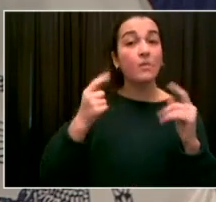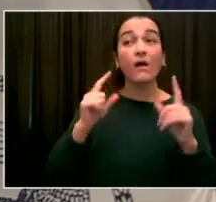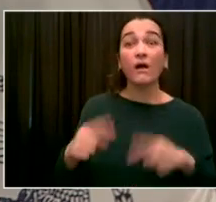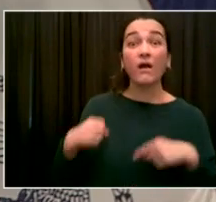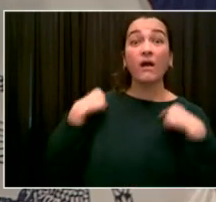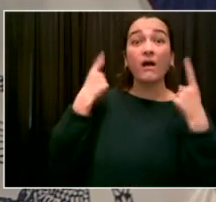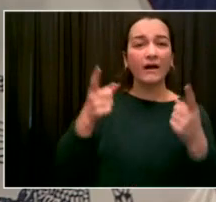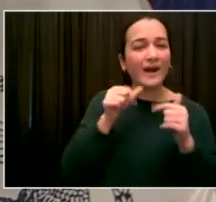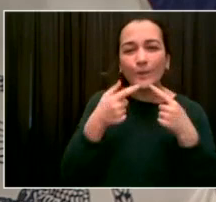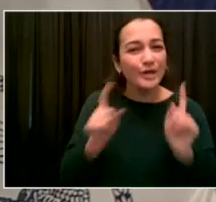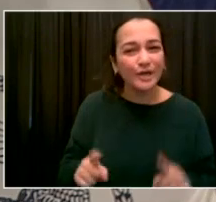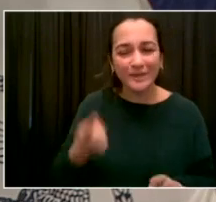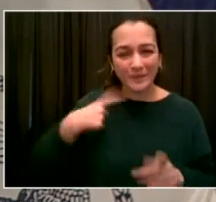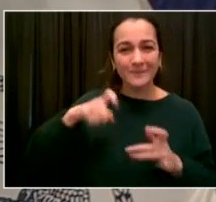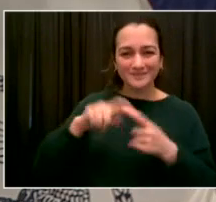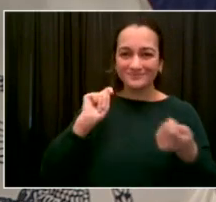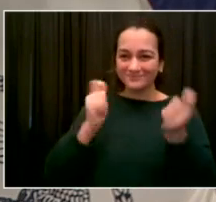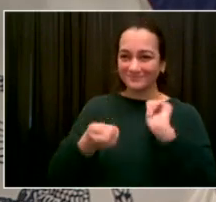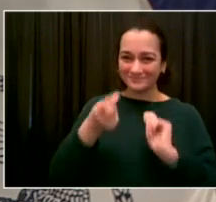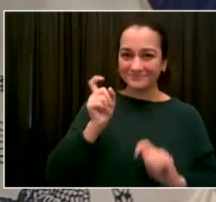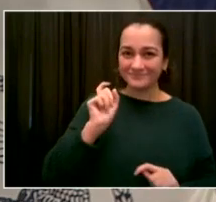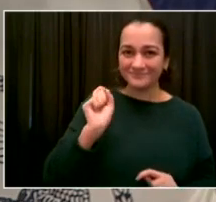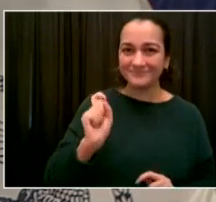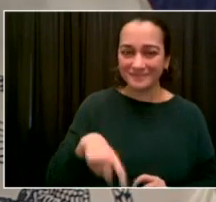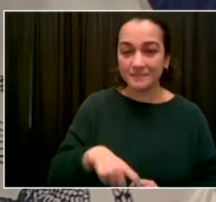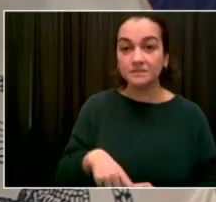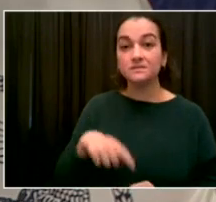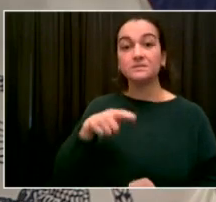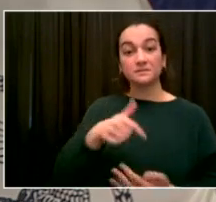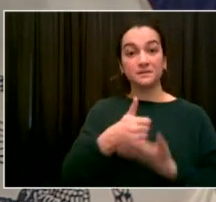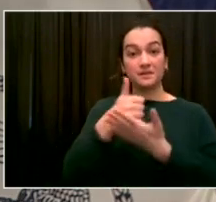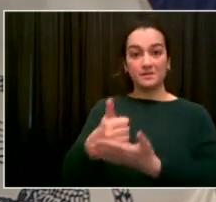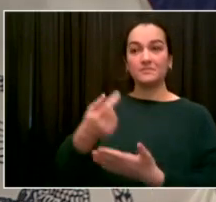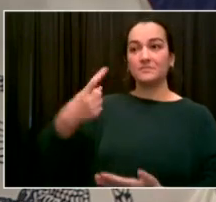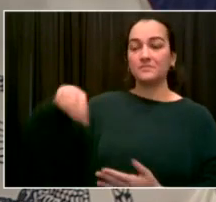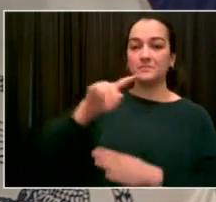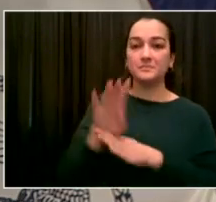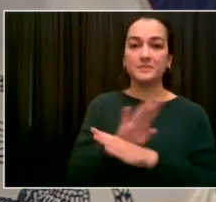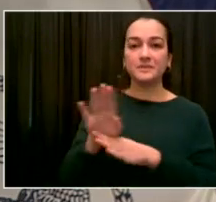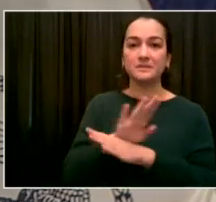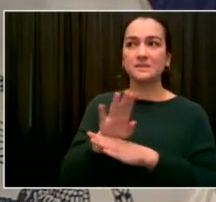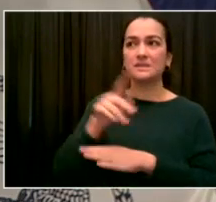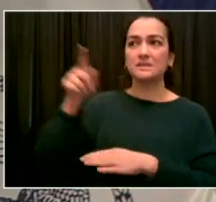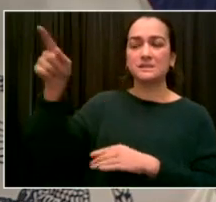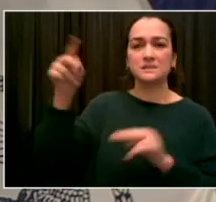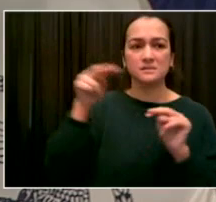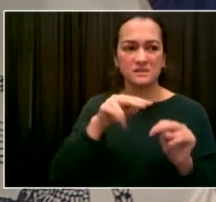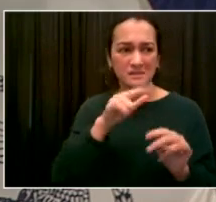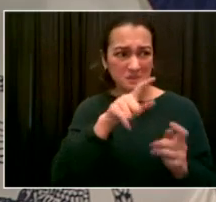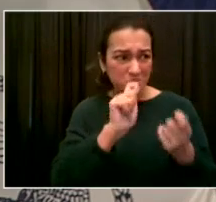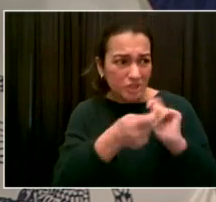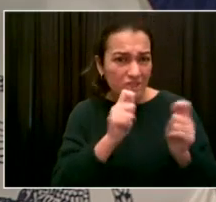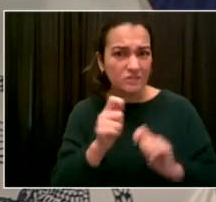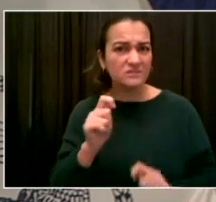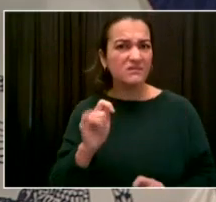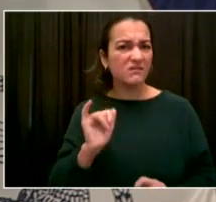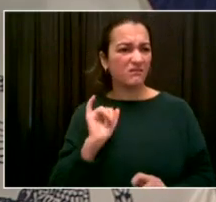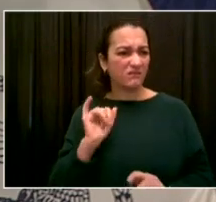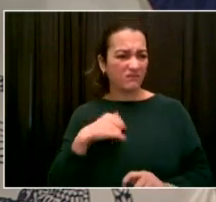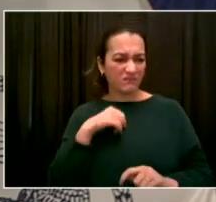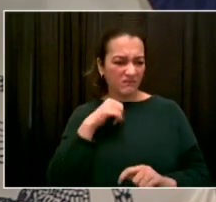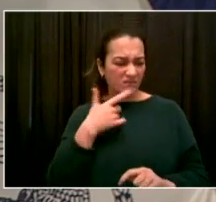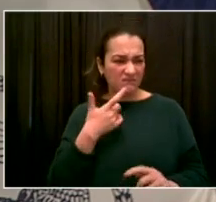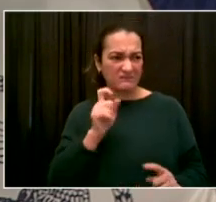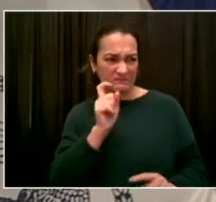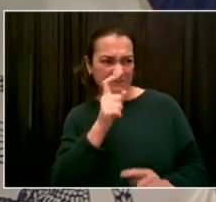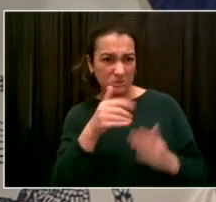I know a lot of business leaders, I know a lot of wealthy people who believe we need to change things and believe there's profound inequalities that are dangerous and unsustainable,